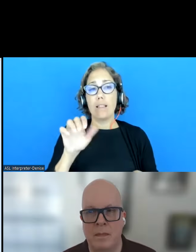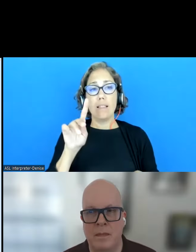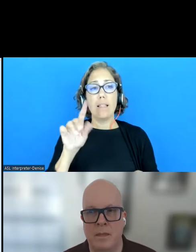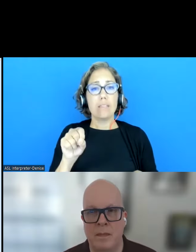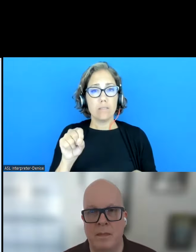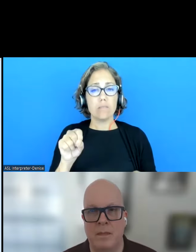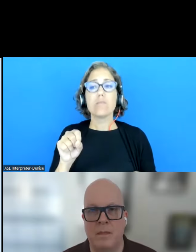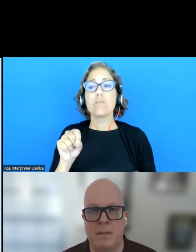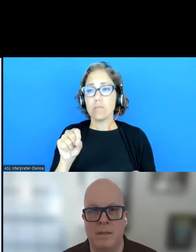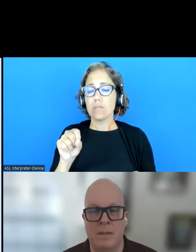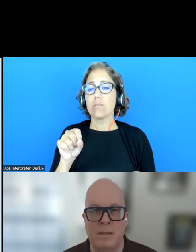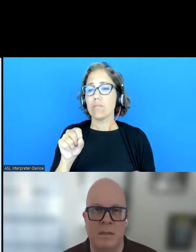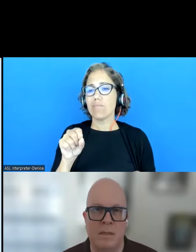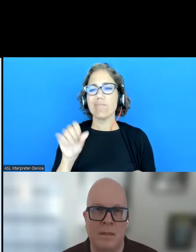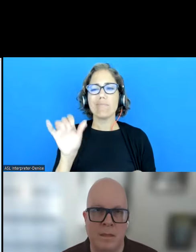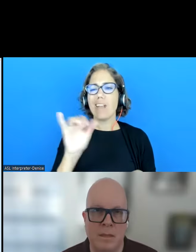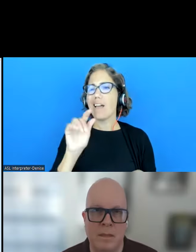any other